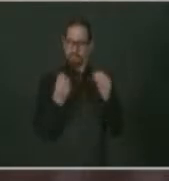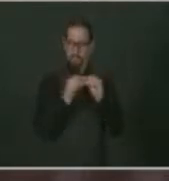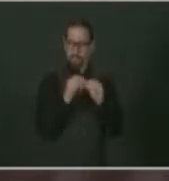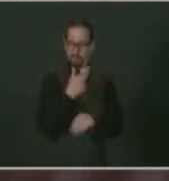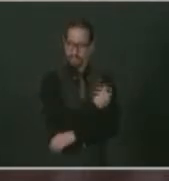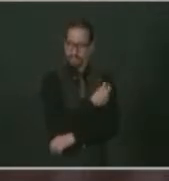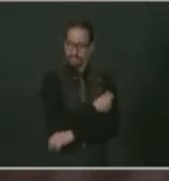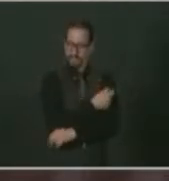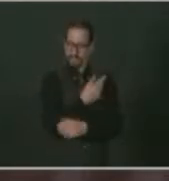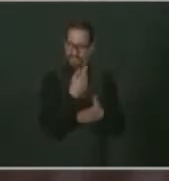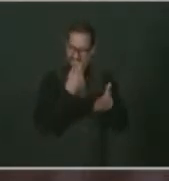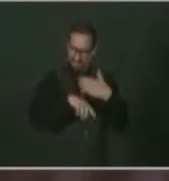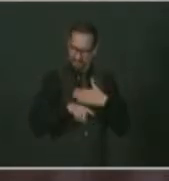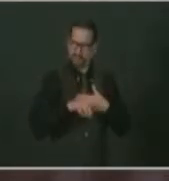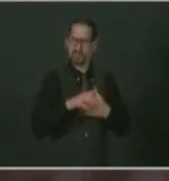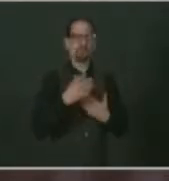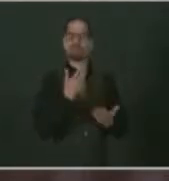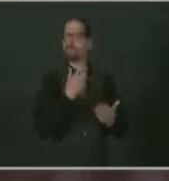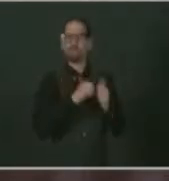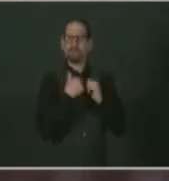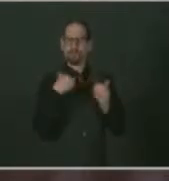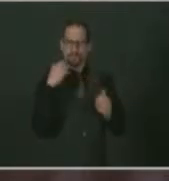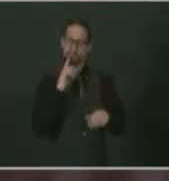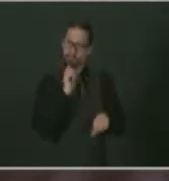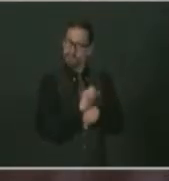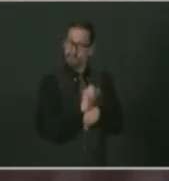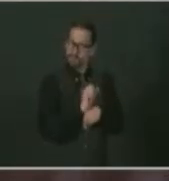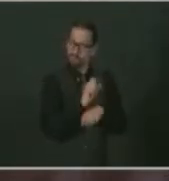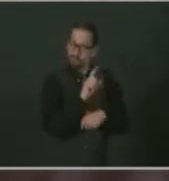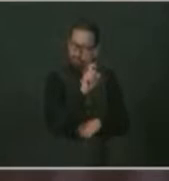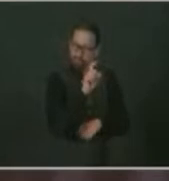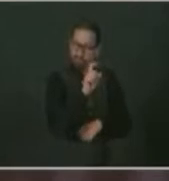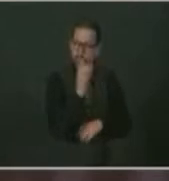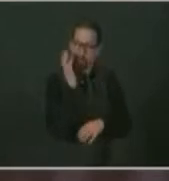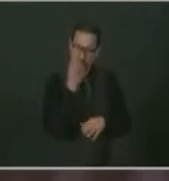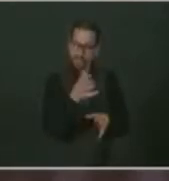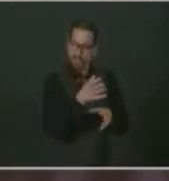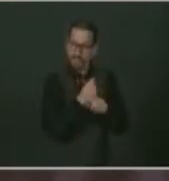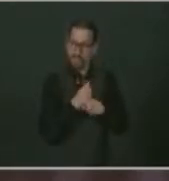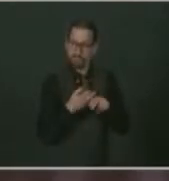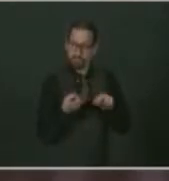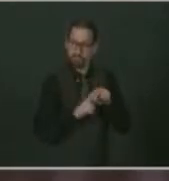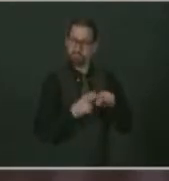And do you have any assurance that that's going to increase in the coming weeks?